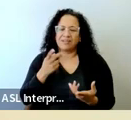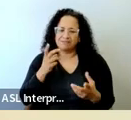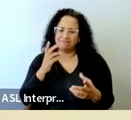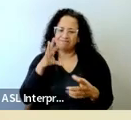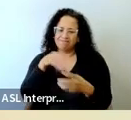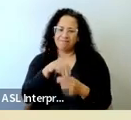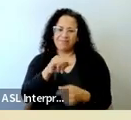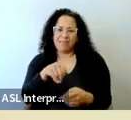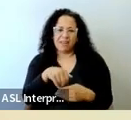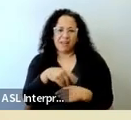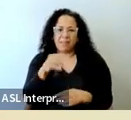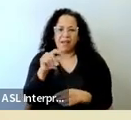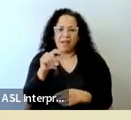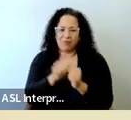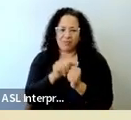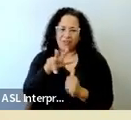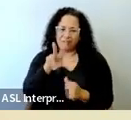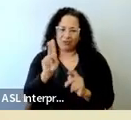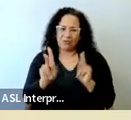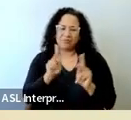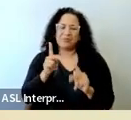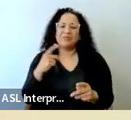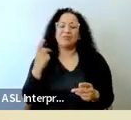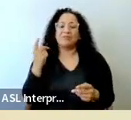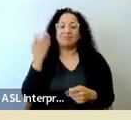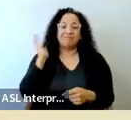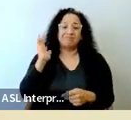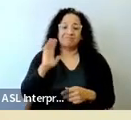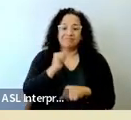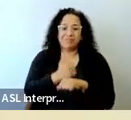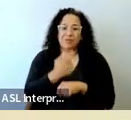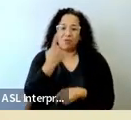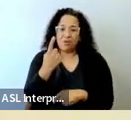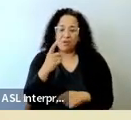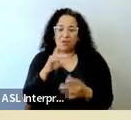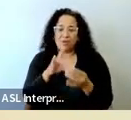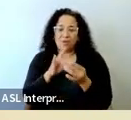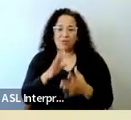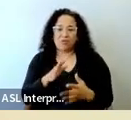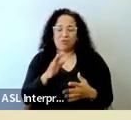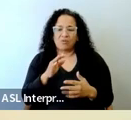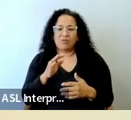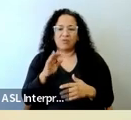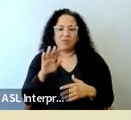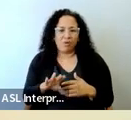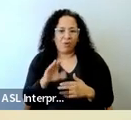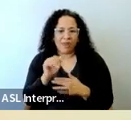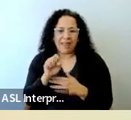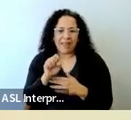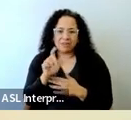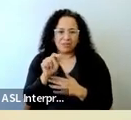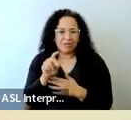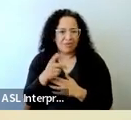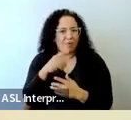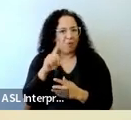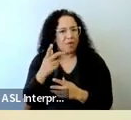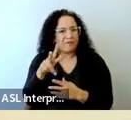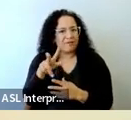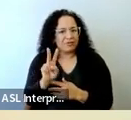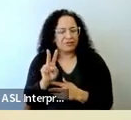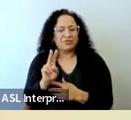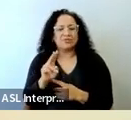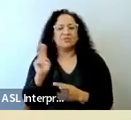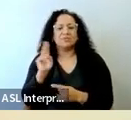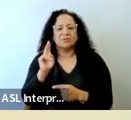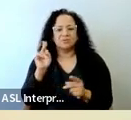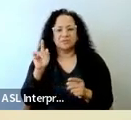these 32 folks. Back then, we assigned it to one service coordinator. This was a lowered caseload. They only had 32. We did have participants